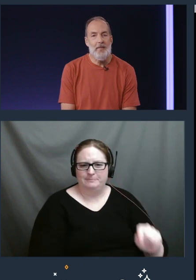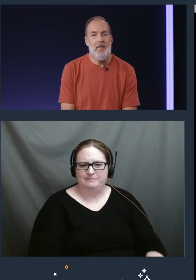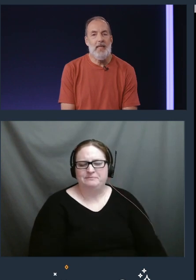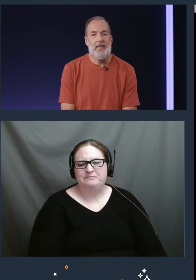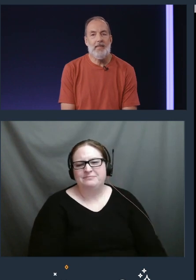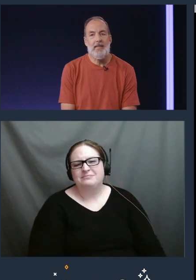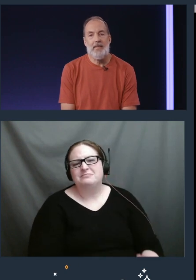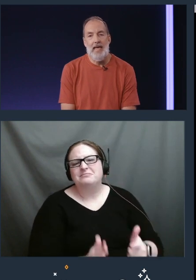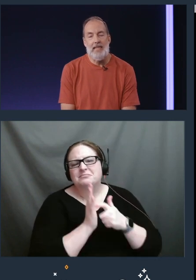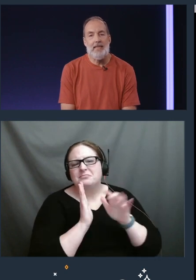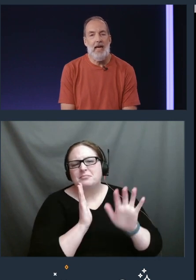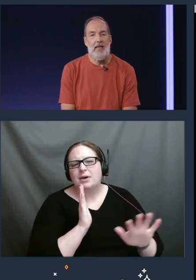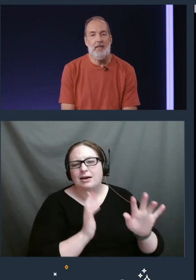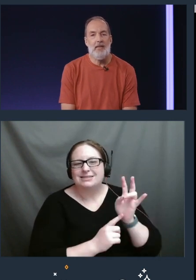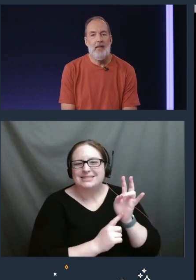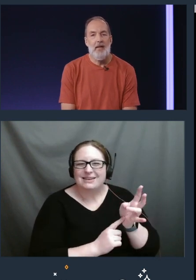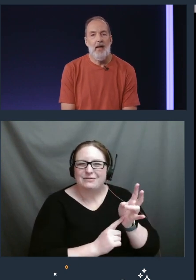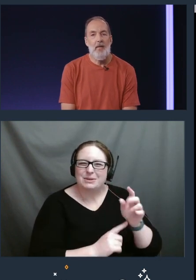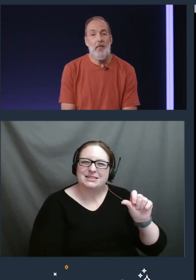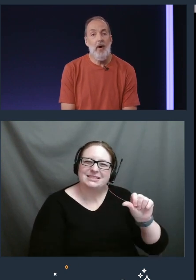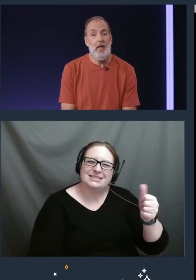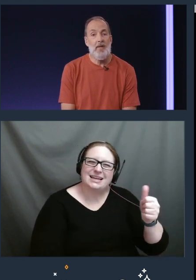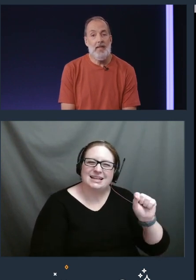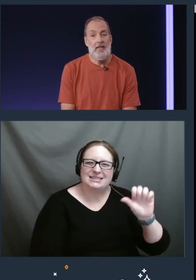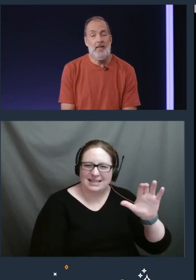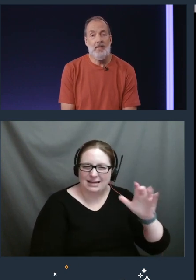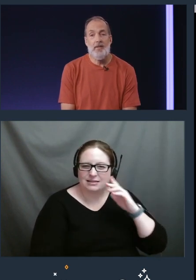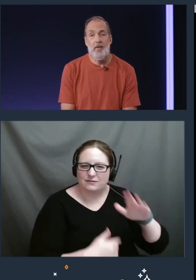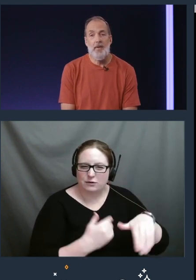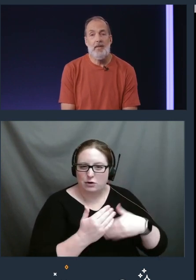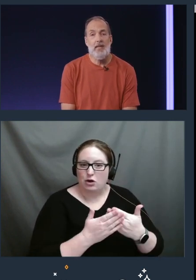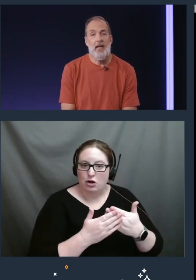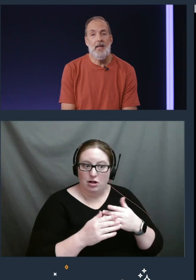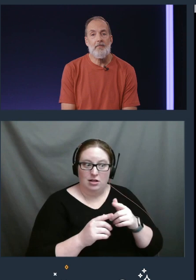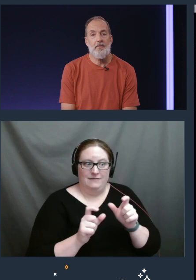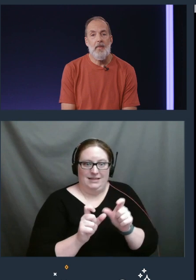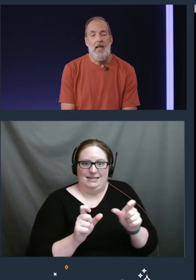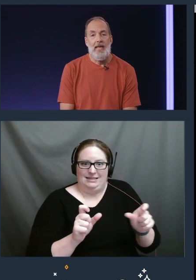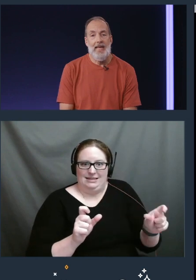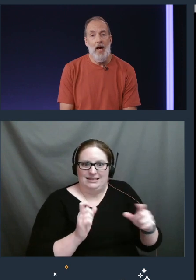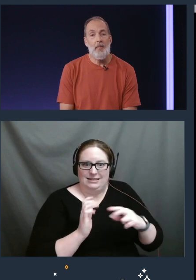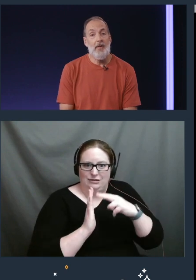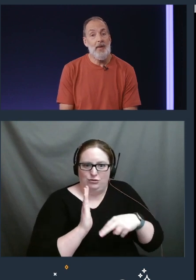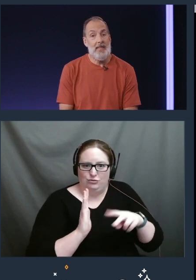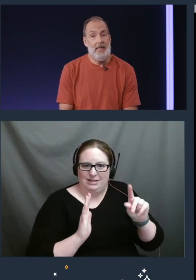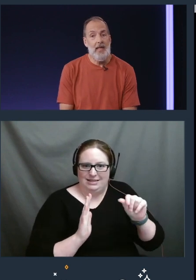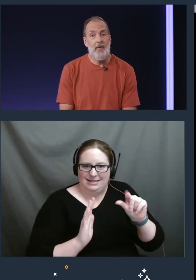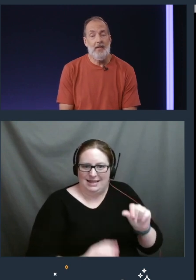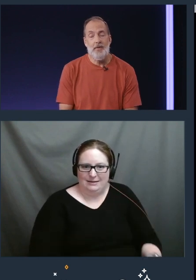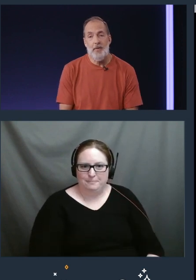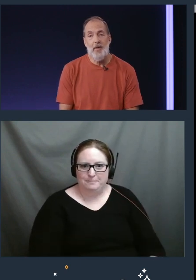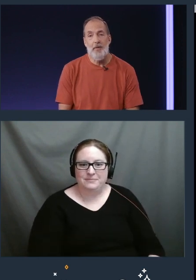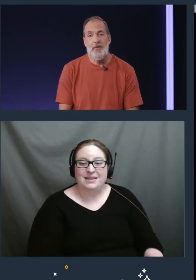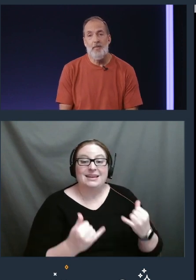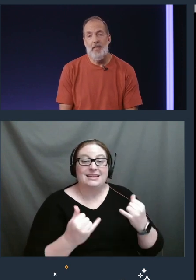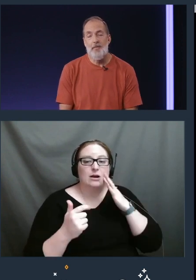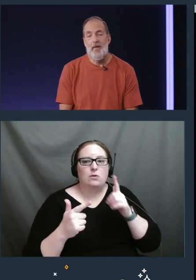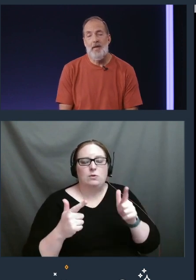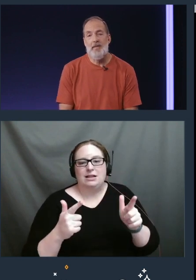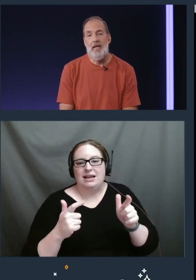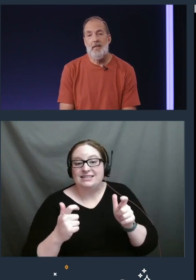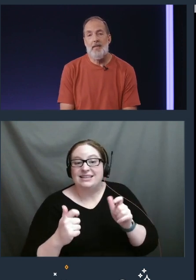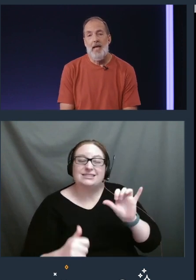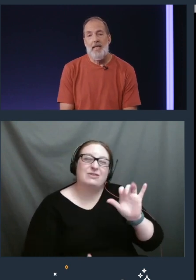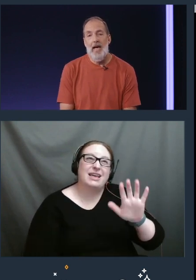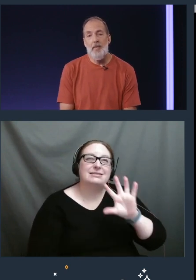7 minutes, 10 seconds for all of these instances to read that data. Now I'm going to accelerate. This was about 13 minutes,